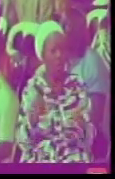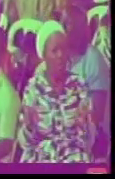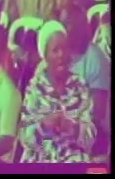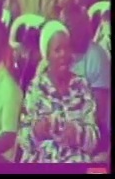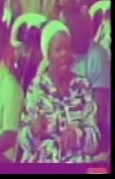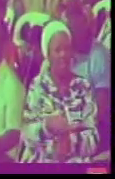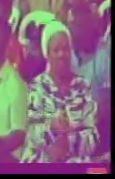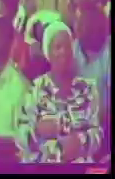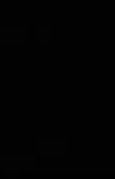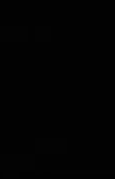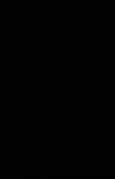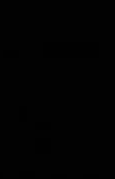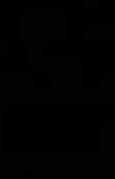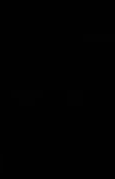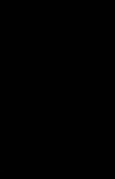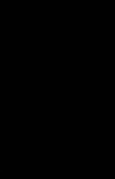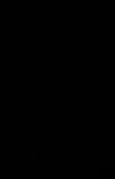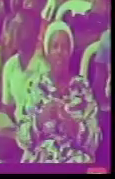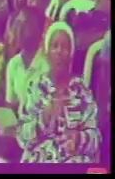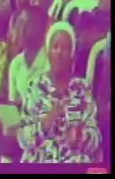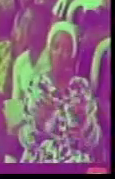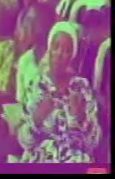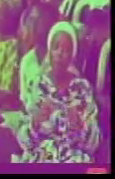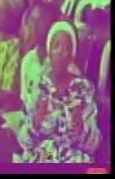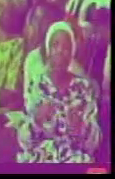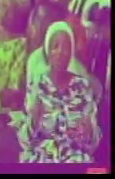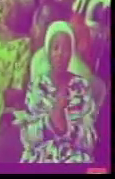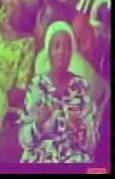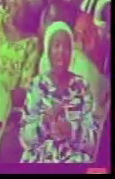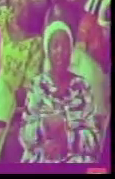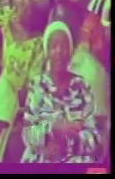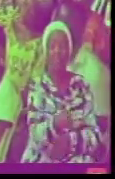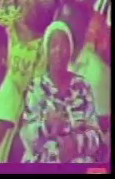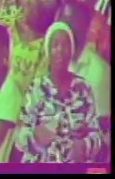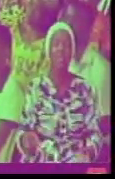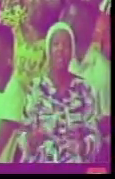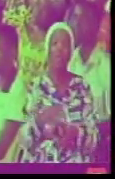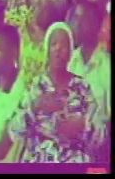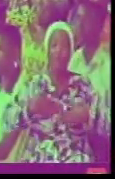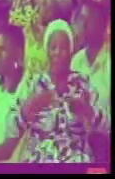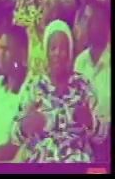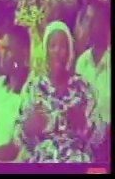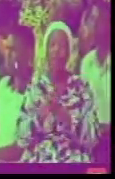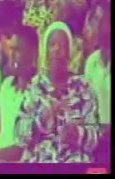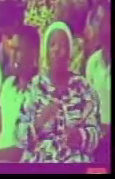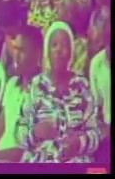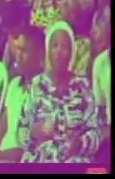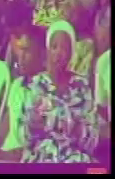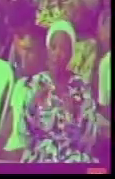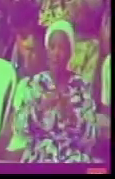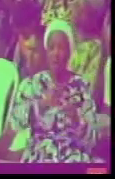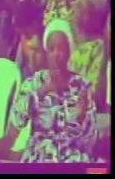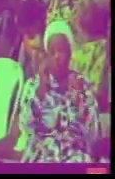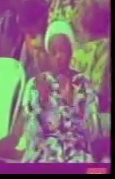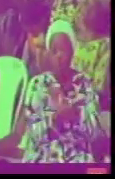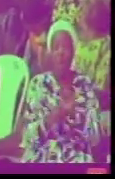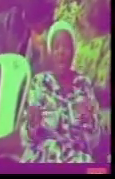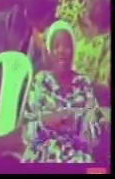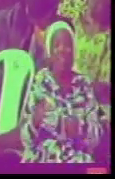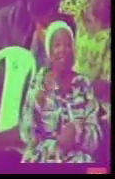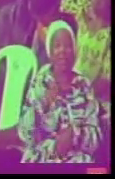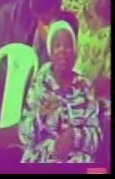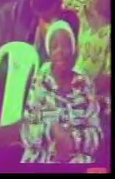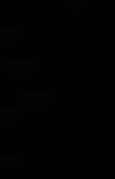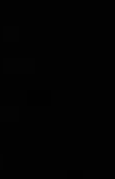will confess like they confess, if you will turn like they turn, if you will repent like they repented, and